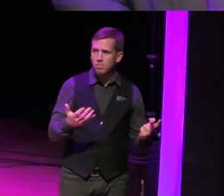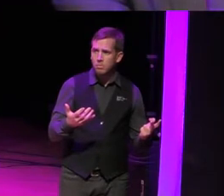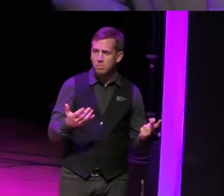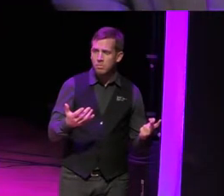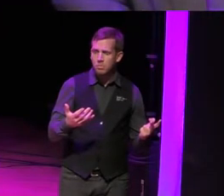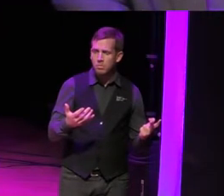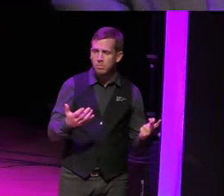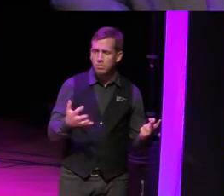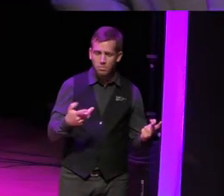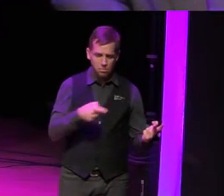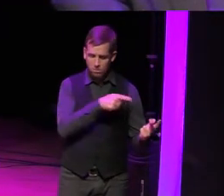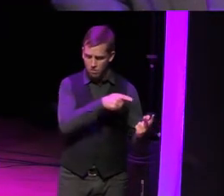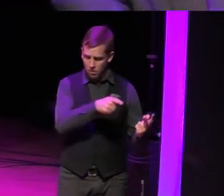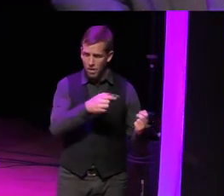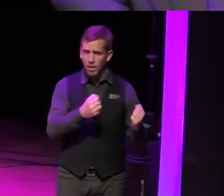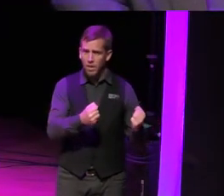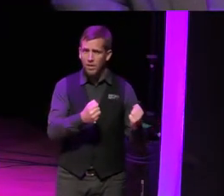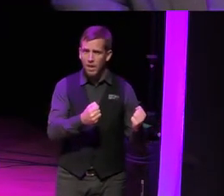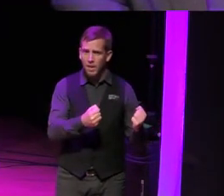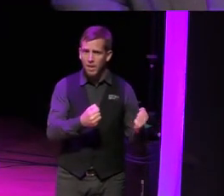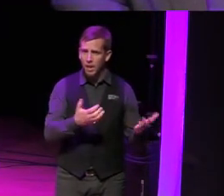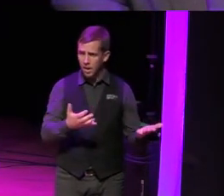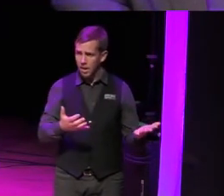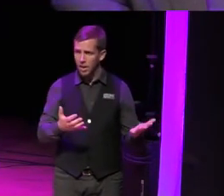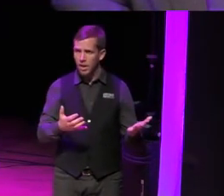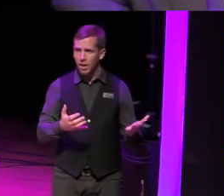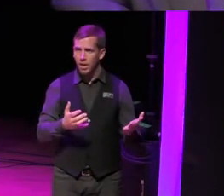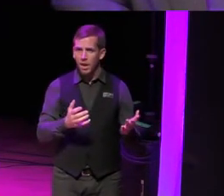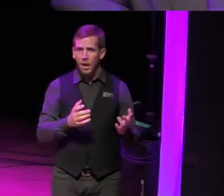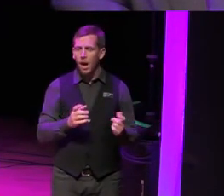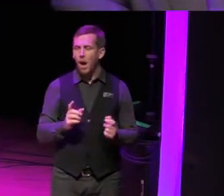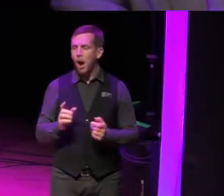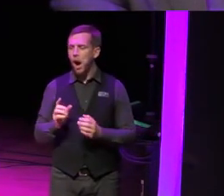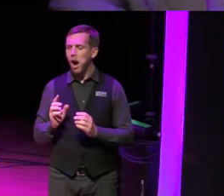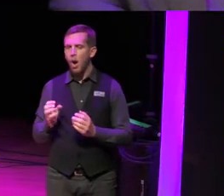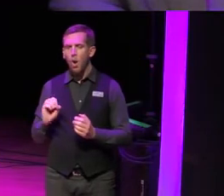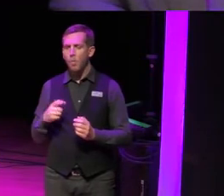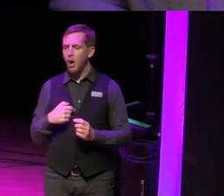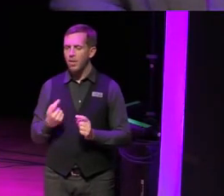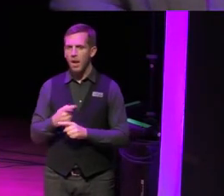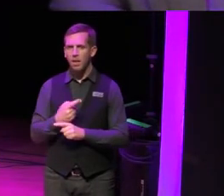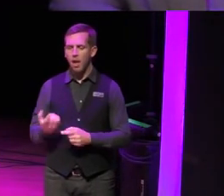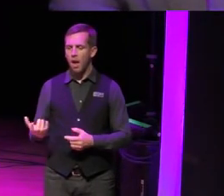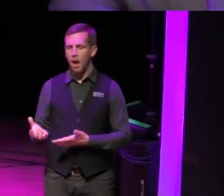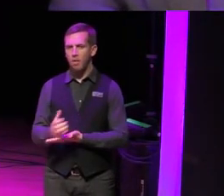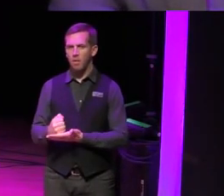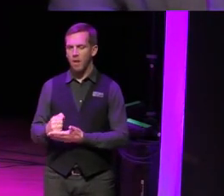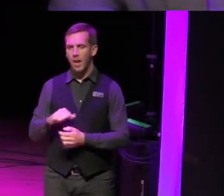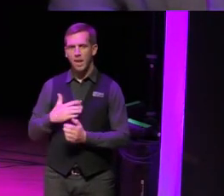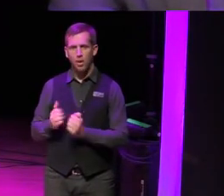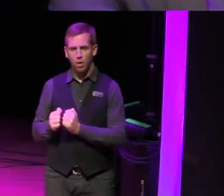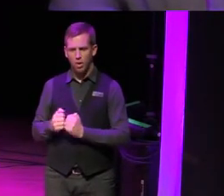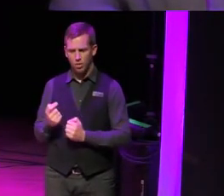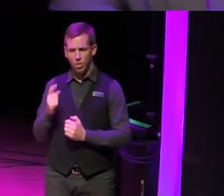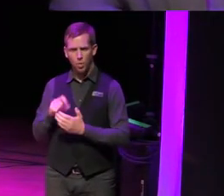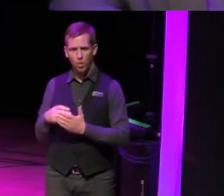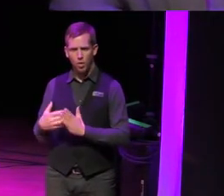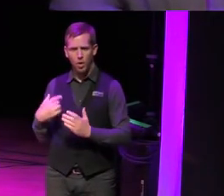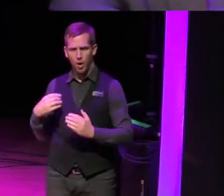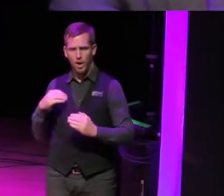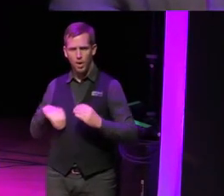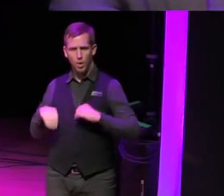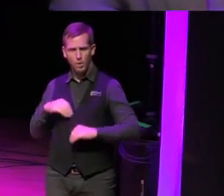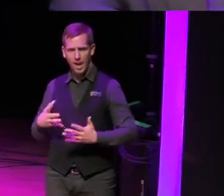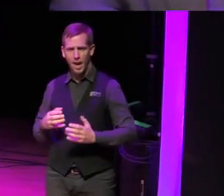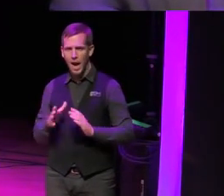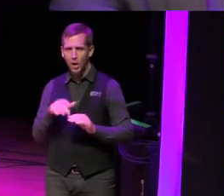tender and in the process there might be kickbacks? And in corruption, Martin, some of the corruption is not